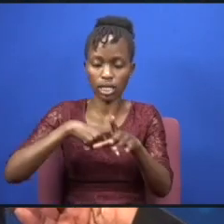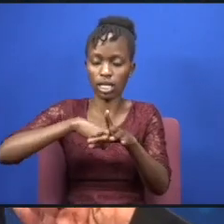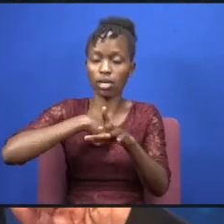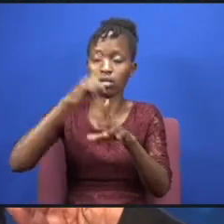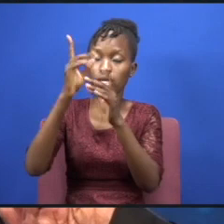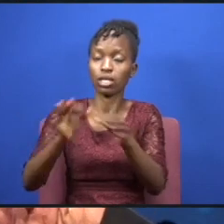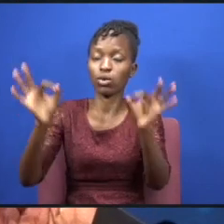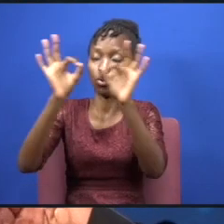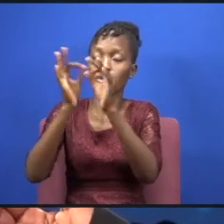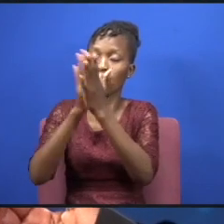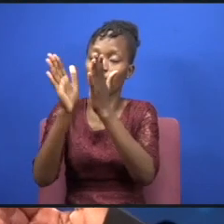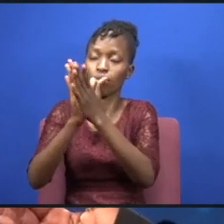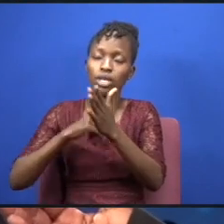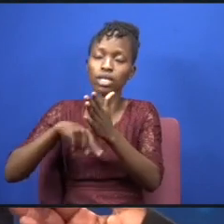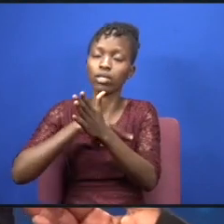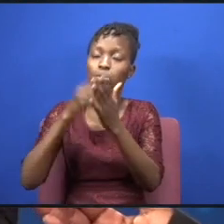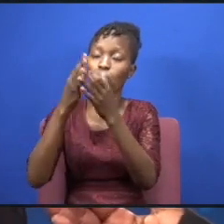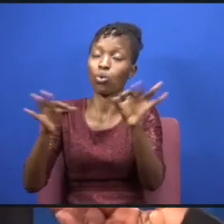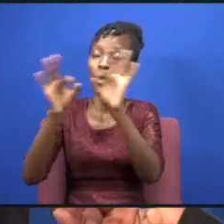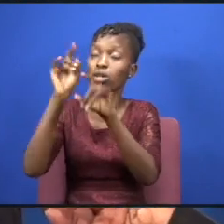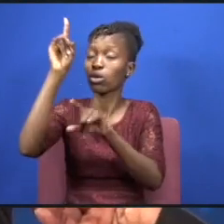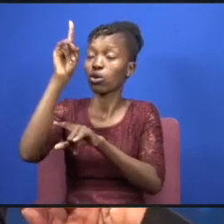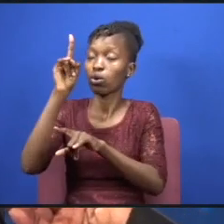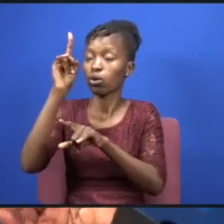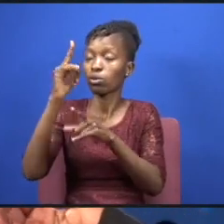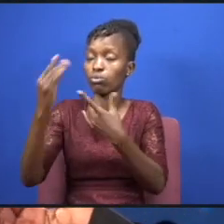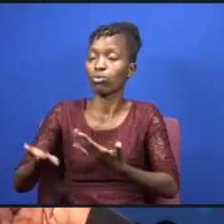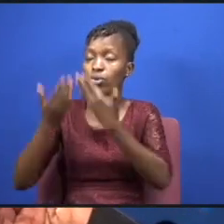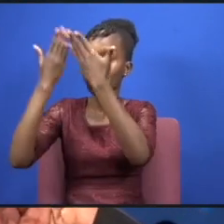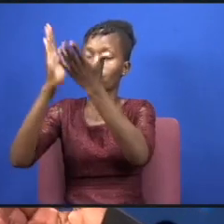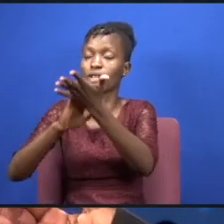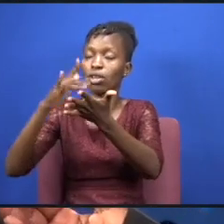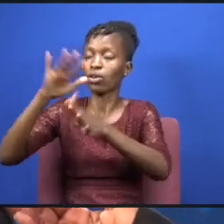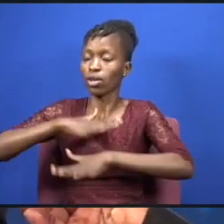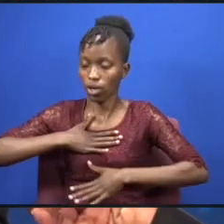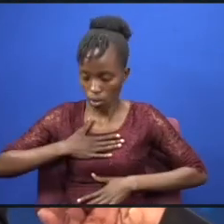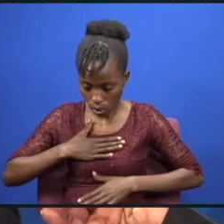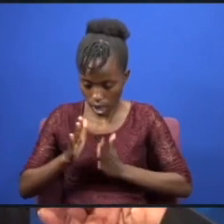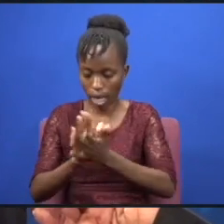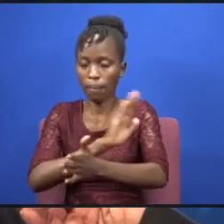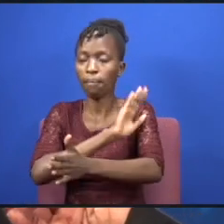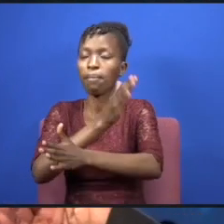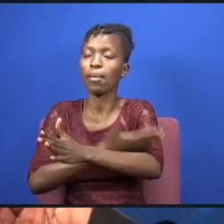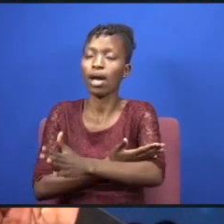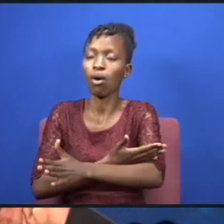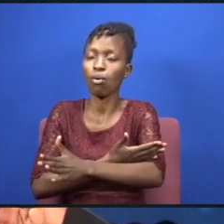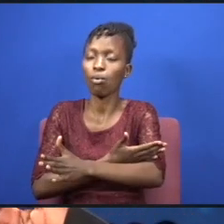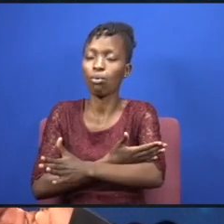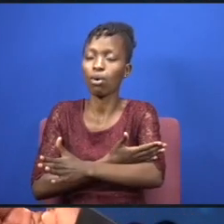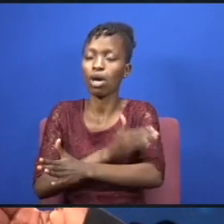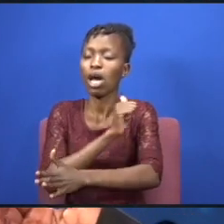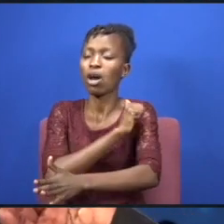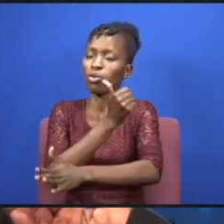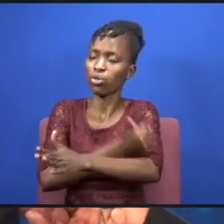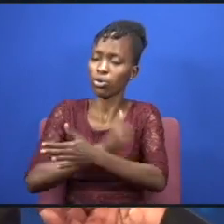of our praise. Worthy are you, O God, to receive glory and honor and power. Dominion belongs to